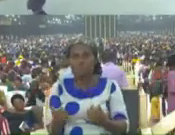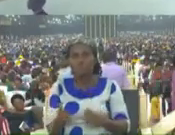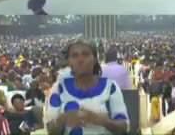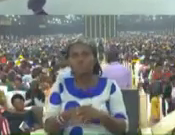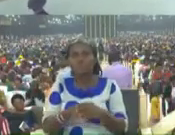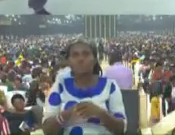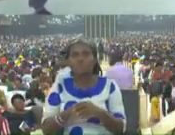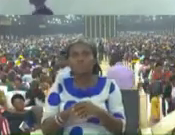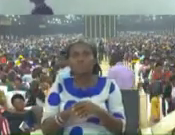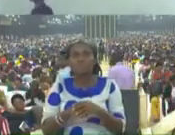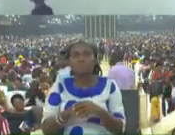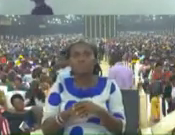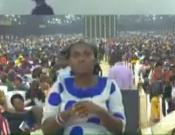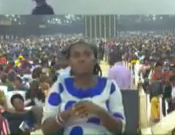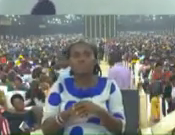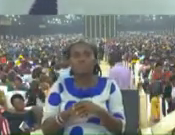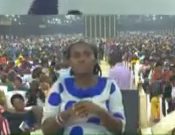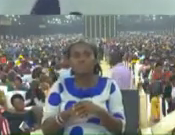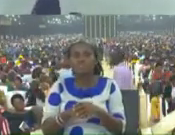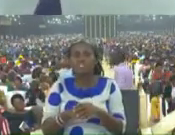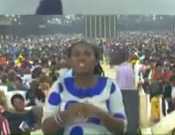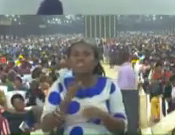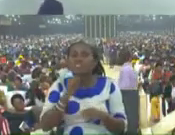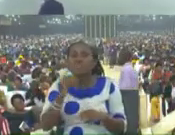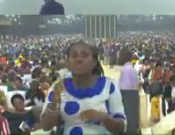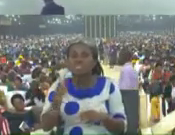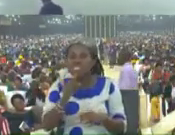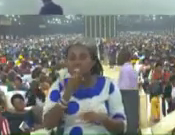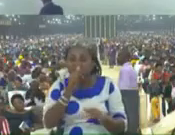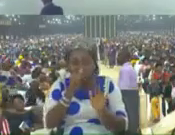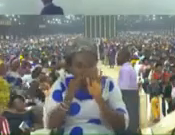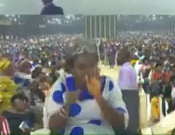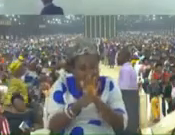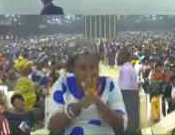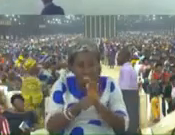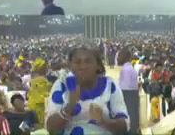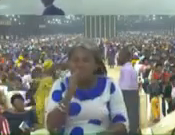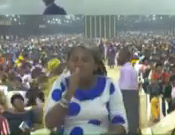There's nothing hidden that will not come to the open.